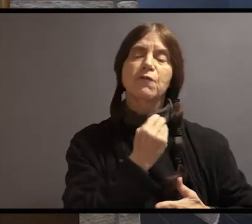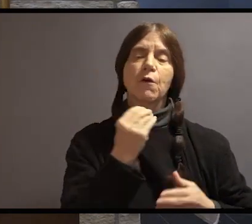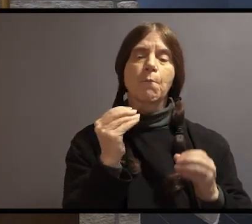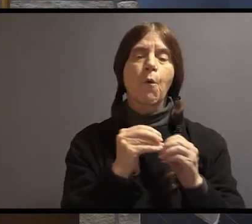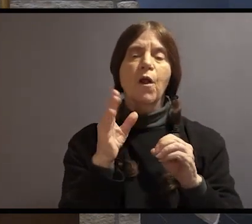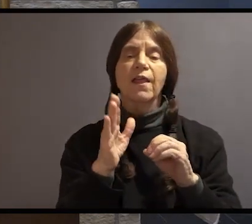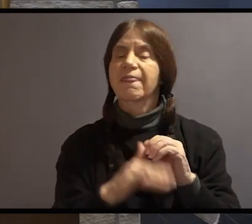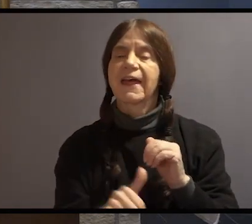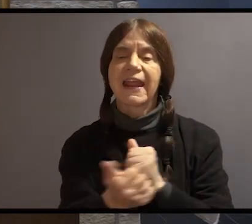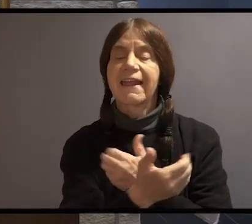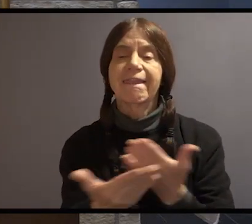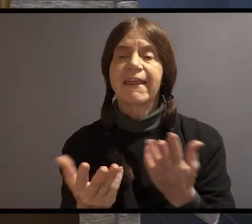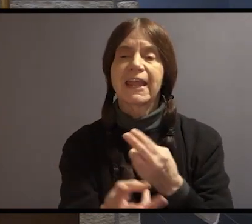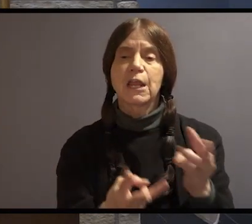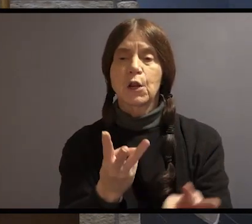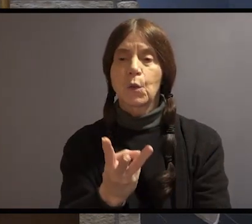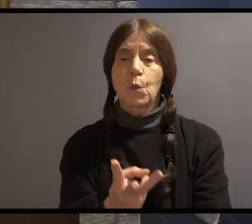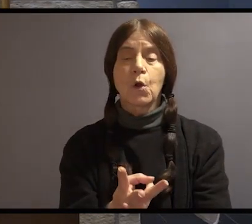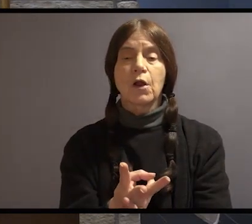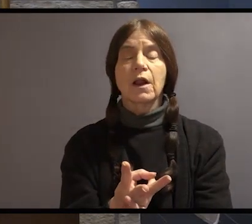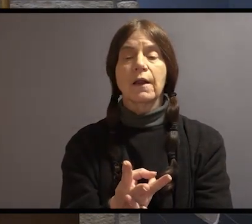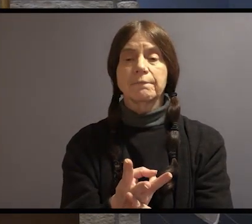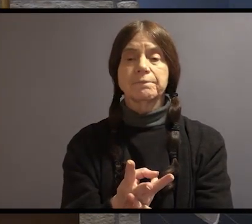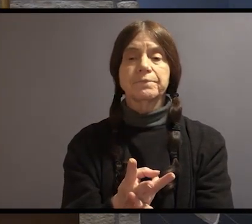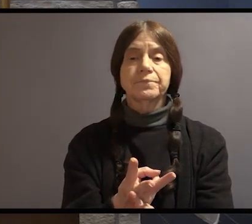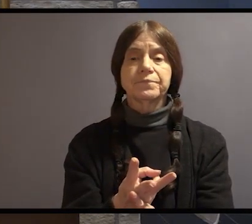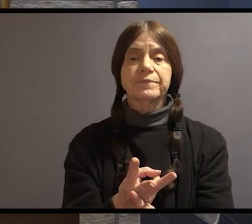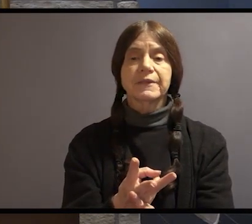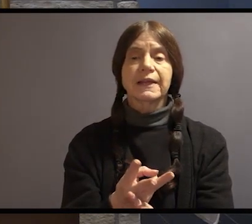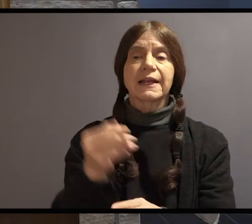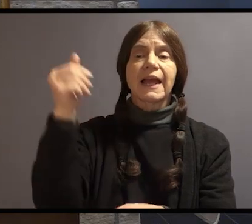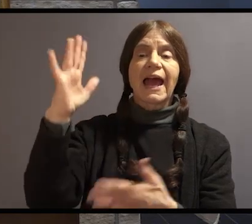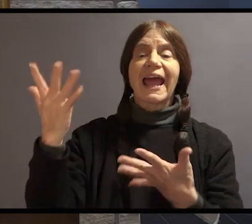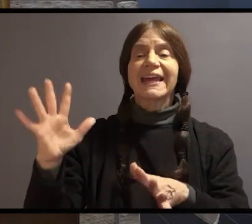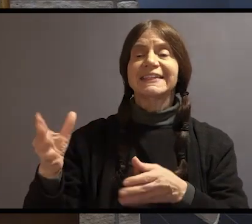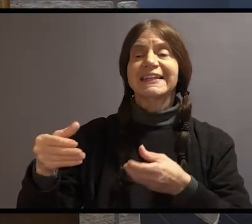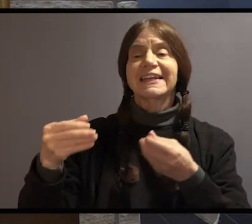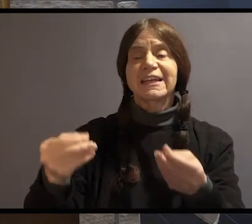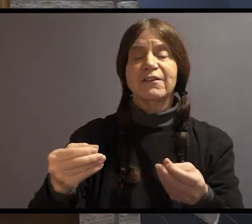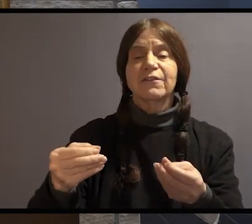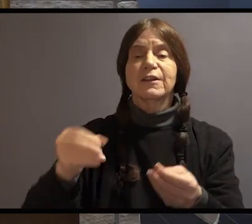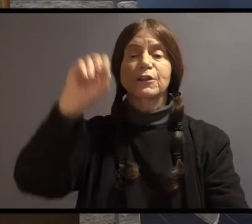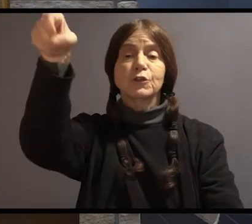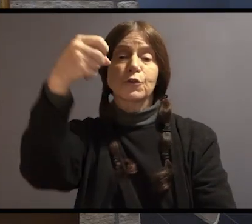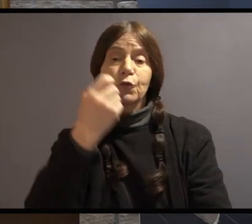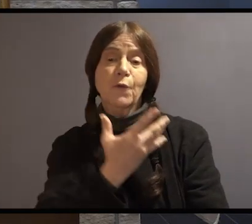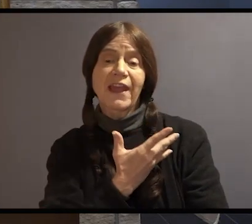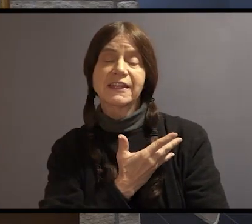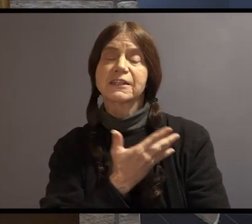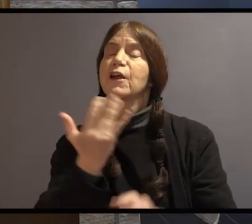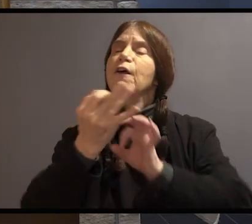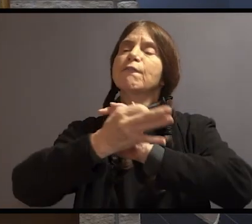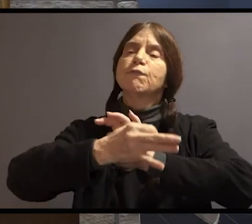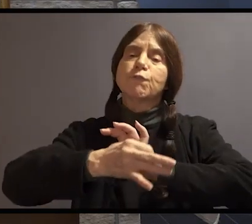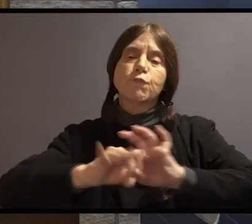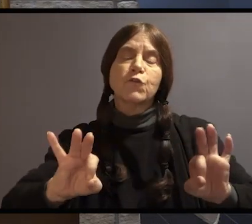world. Once we understand that God has given His grace to us freely,